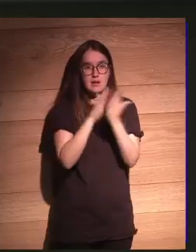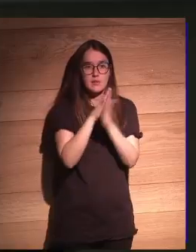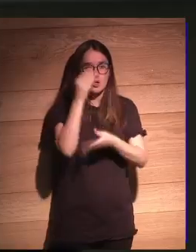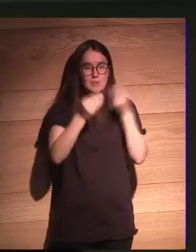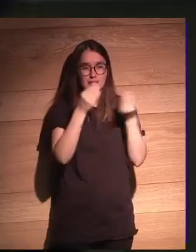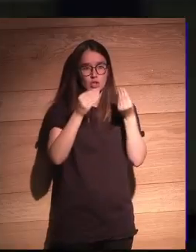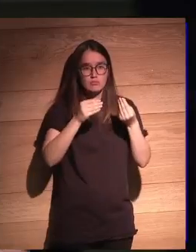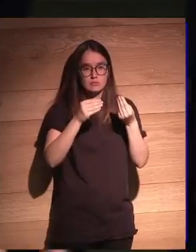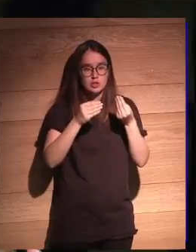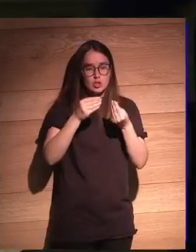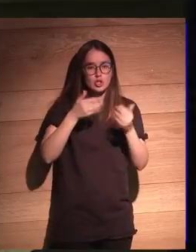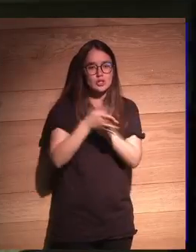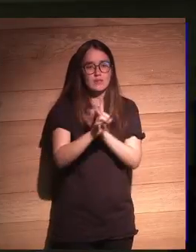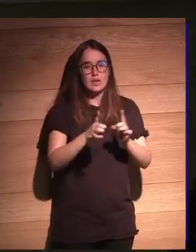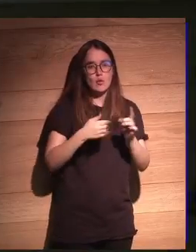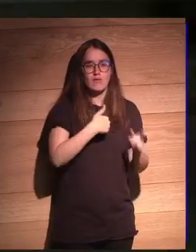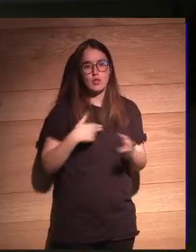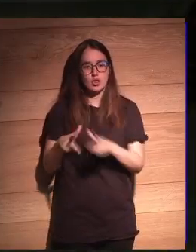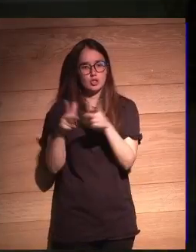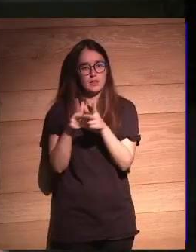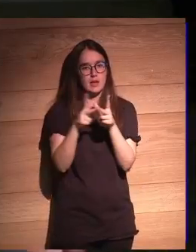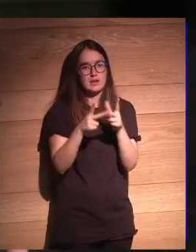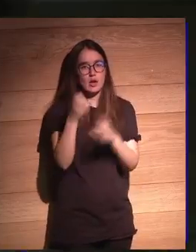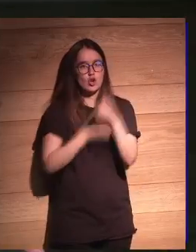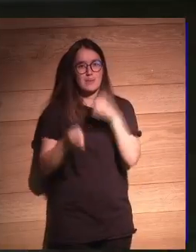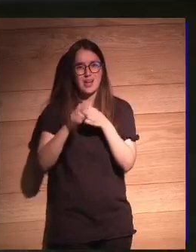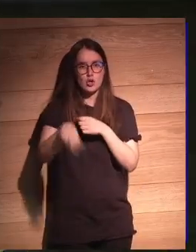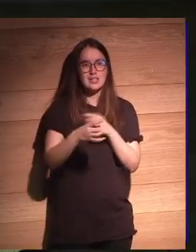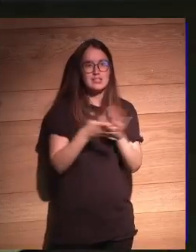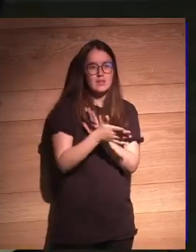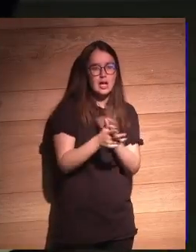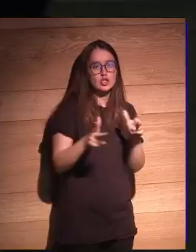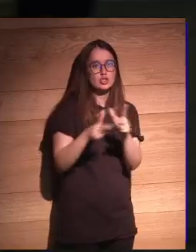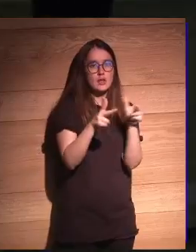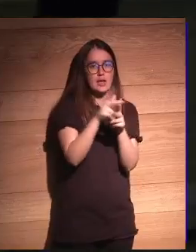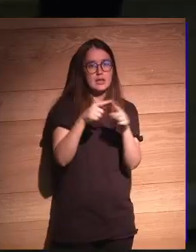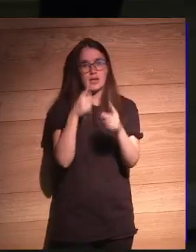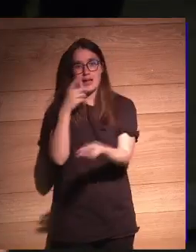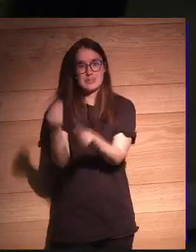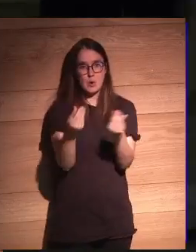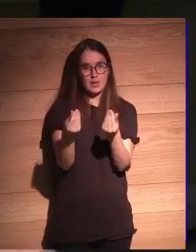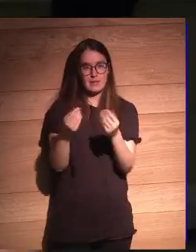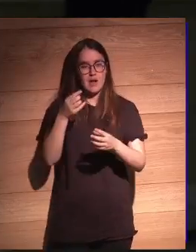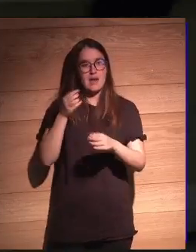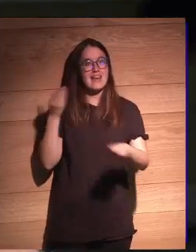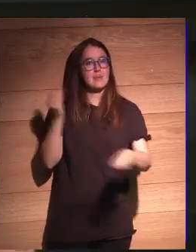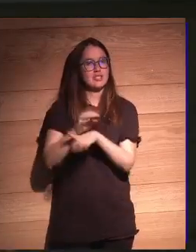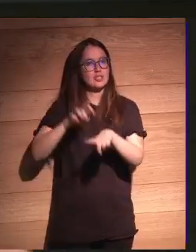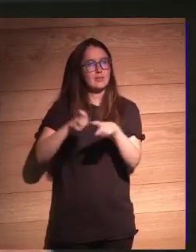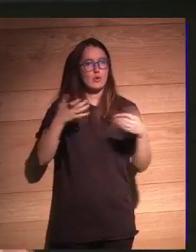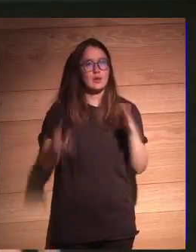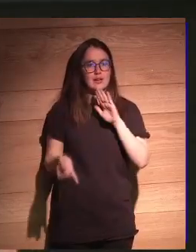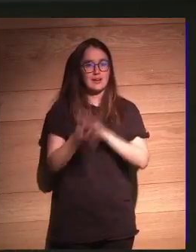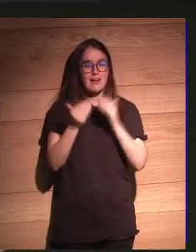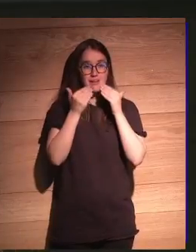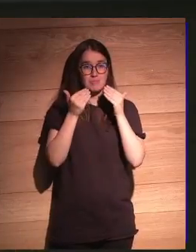quite mentioned in the book. And this antagonism is not between a social and economic, but between a social and speculation thing.